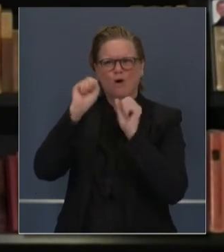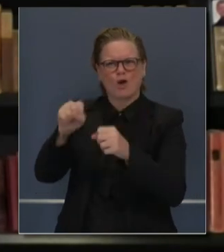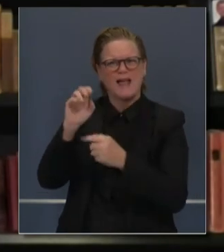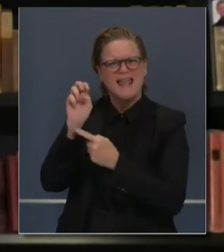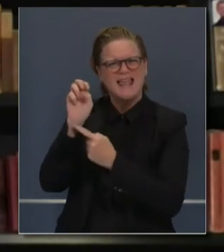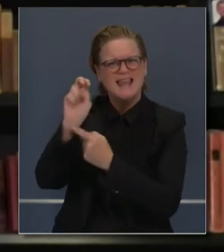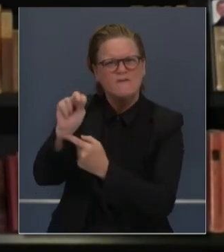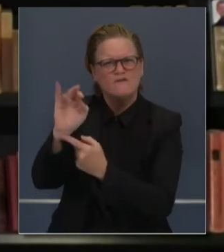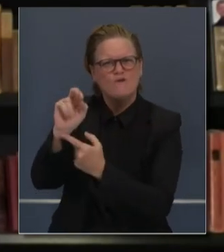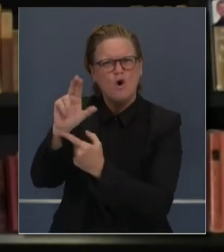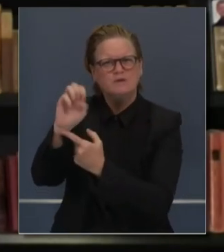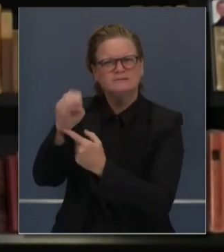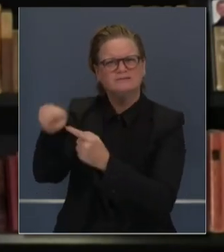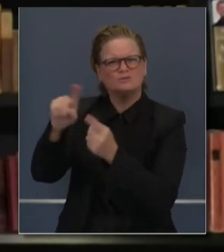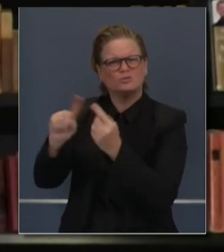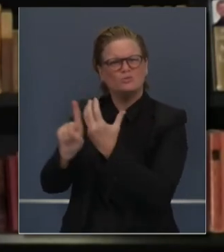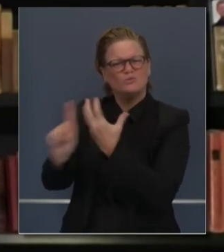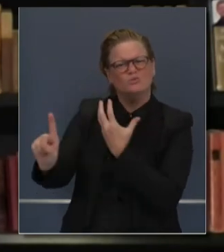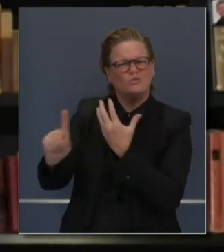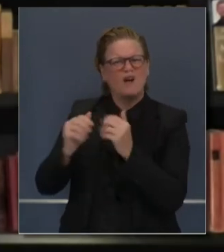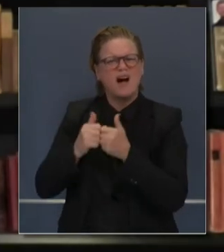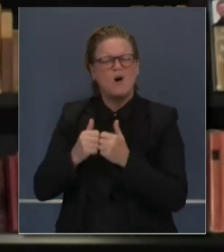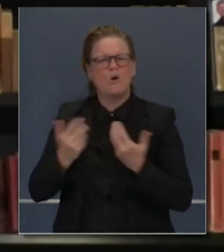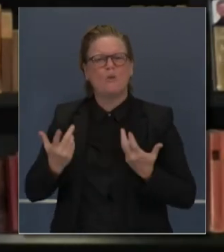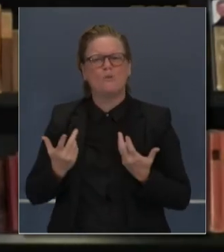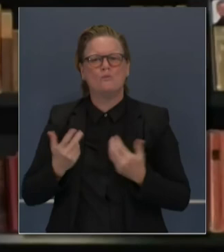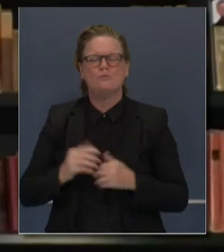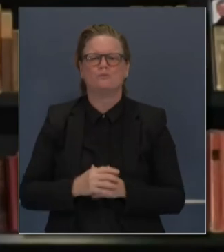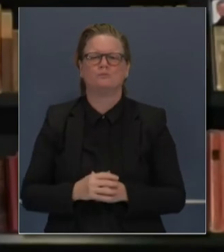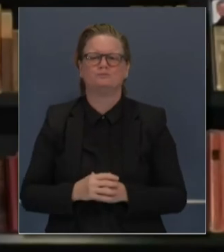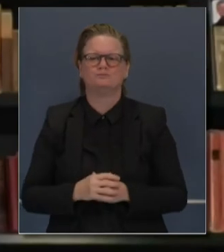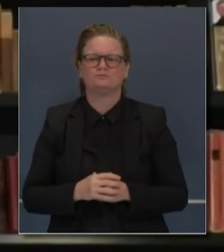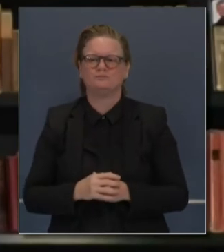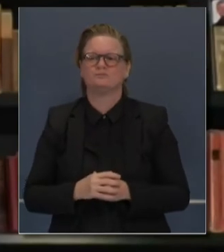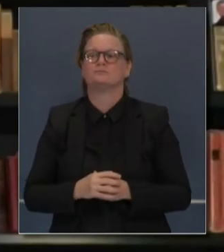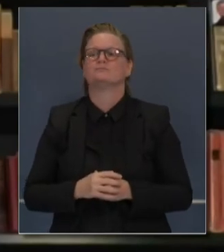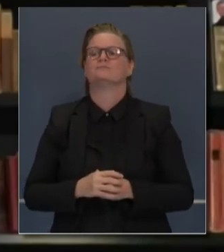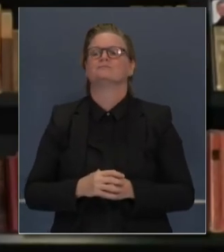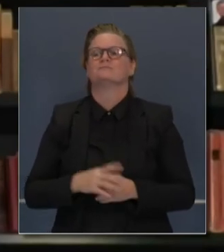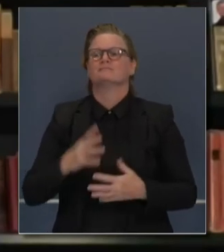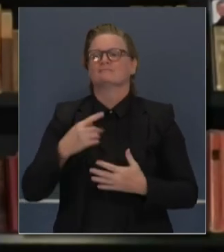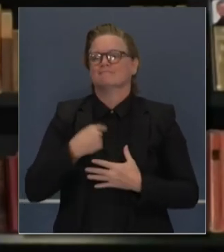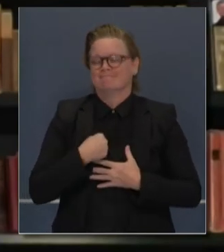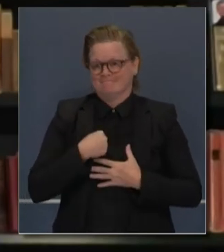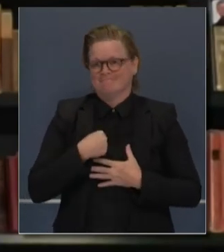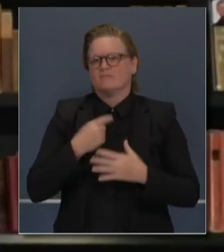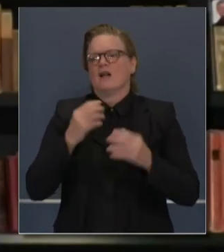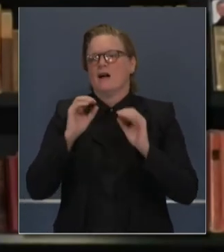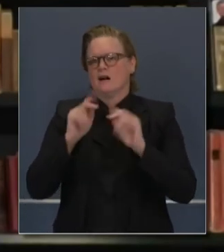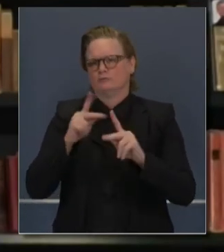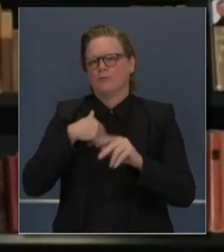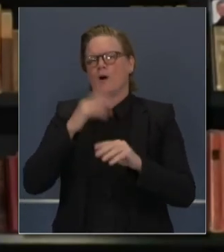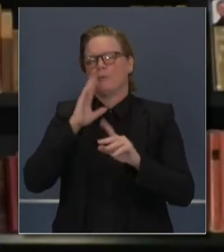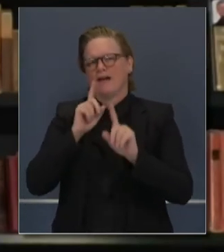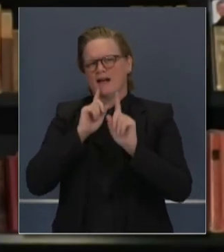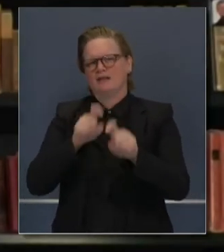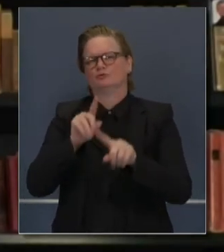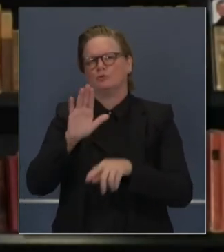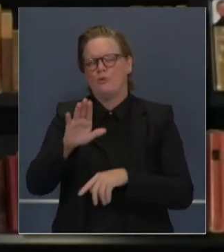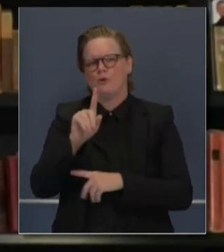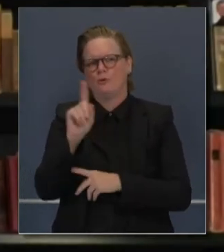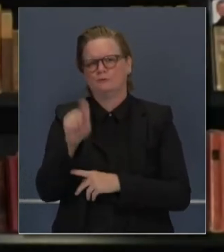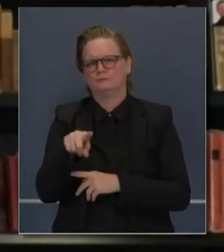like I can answer the latter part of your question, since precisely what I'm doing and why I'm talking to you from